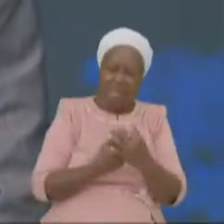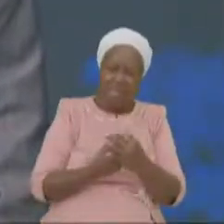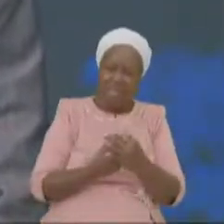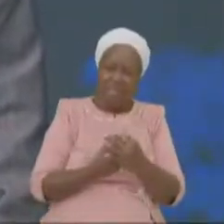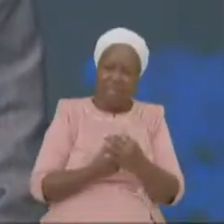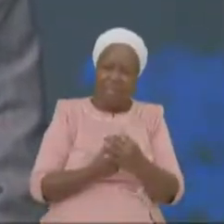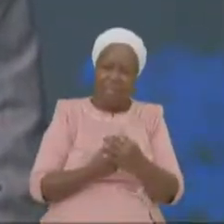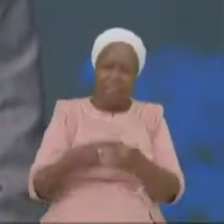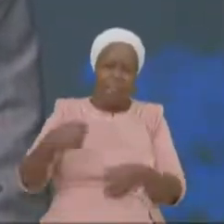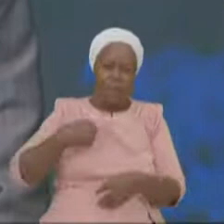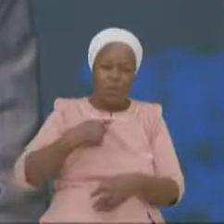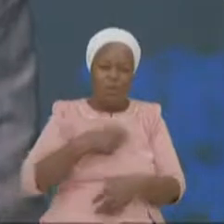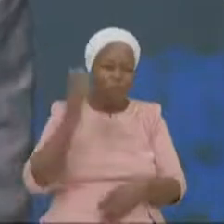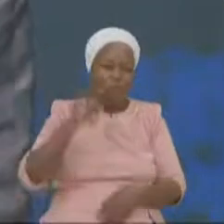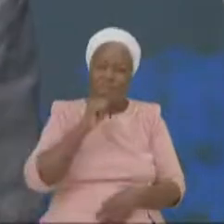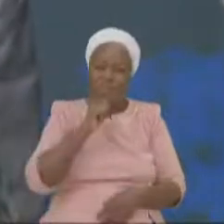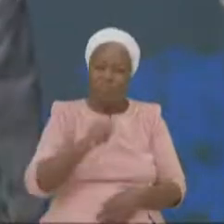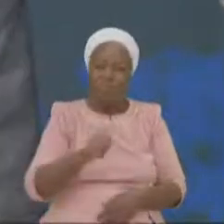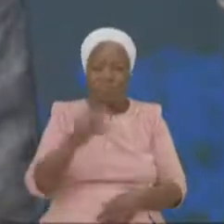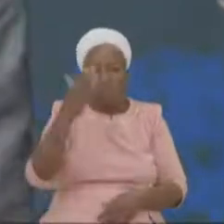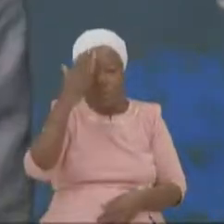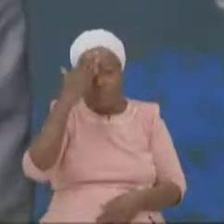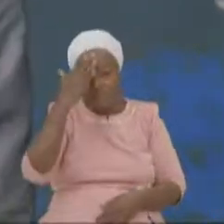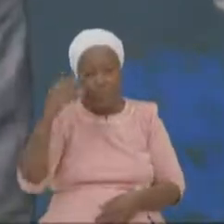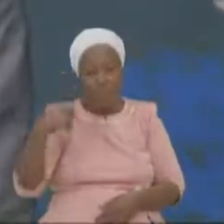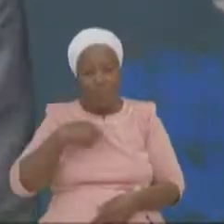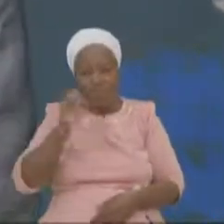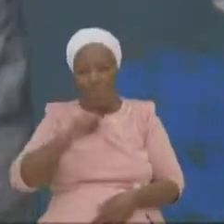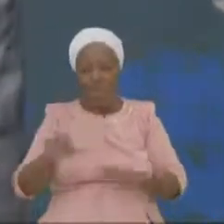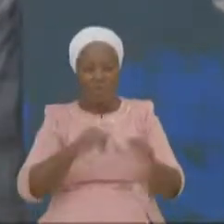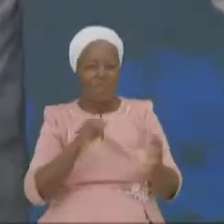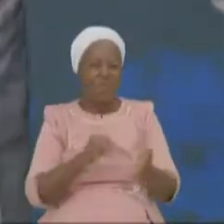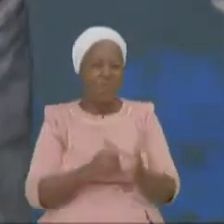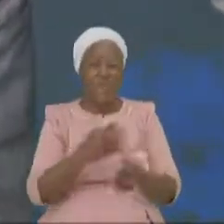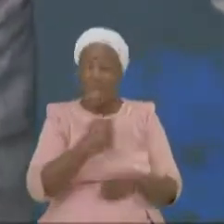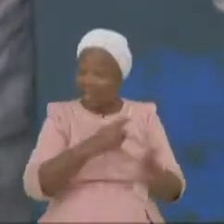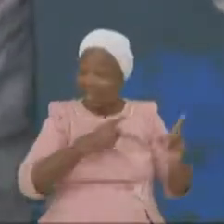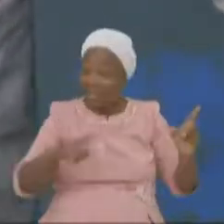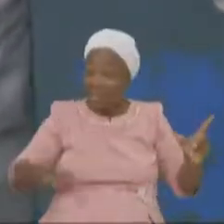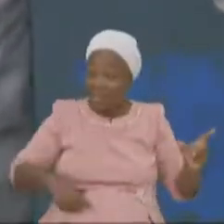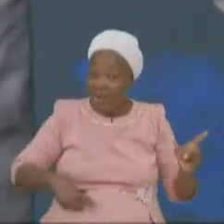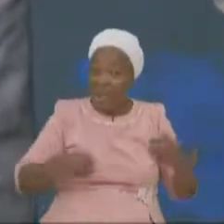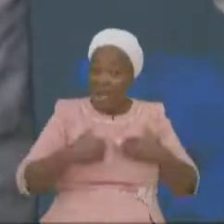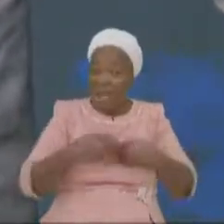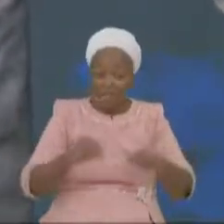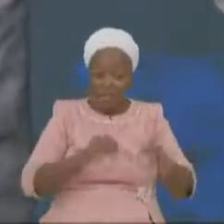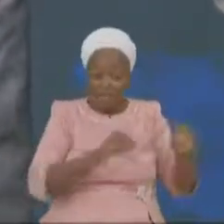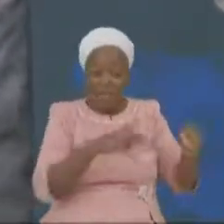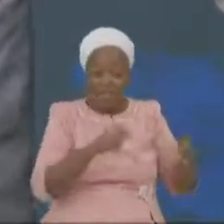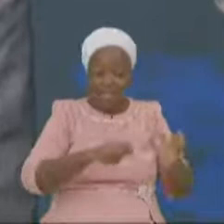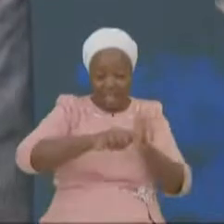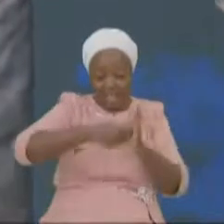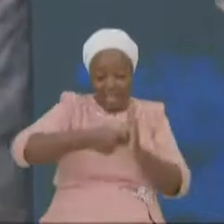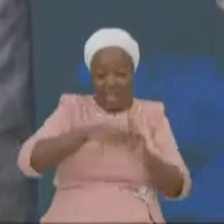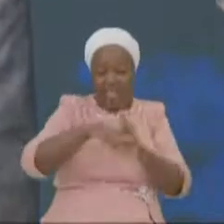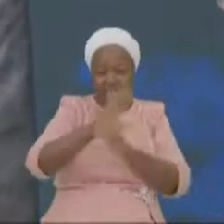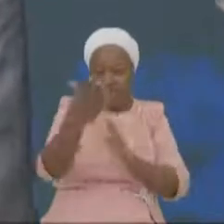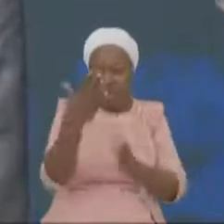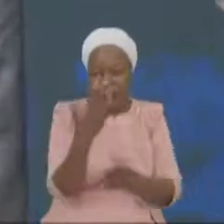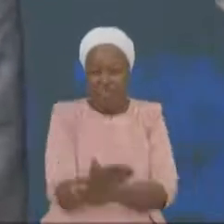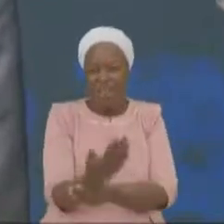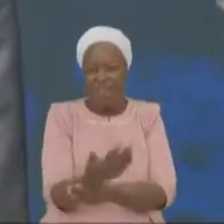we will not know we can do it. And the Lord has put the key in your